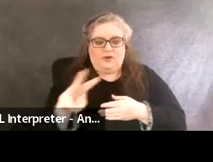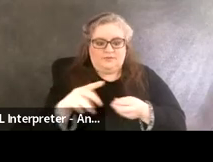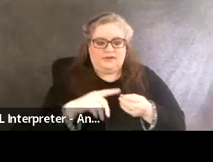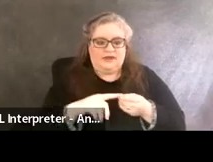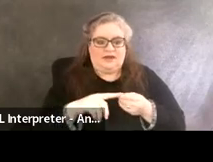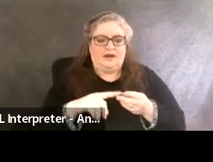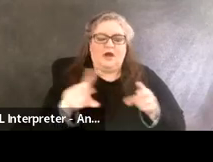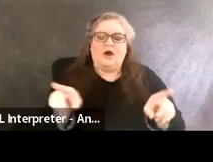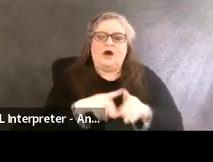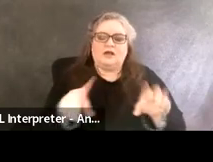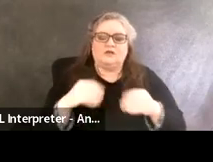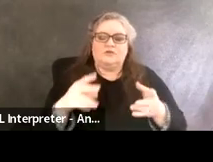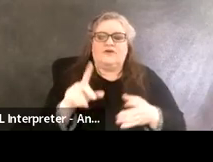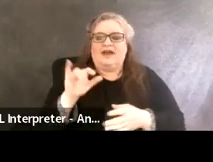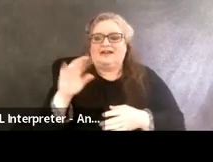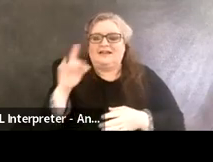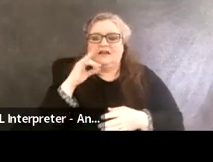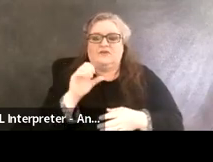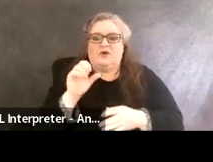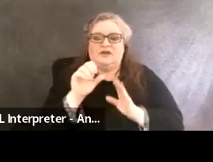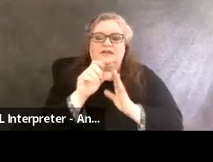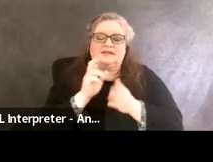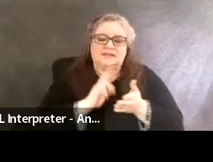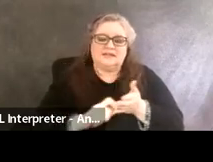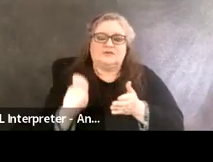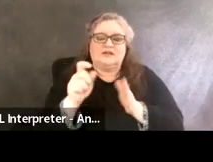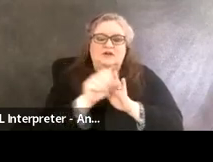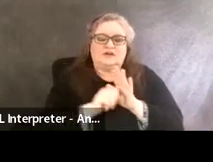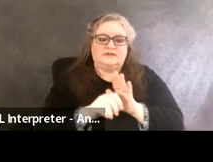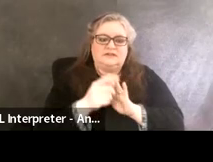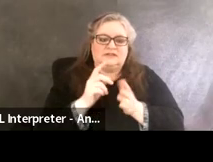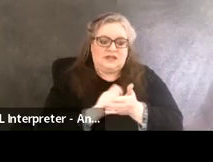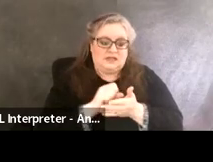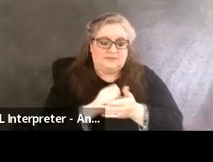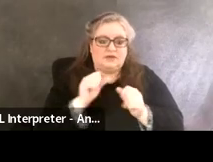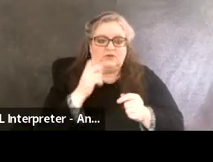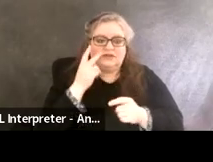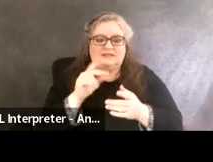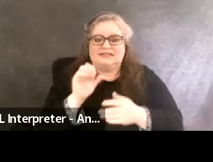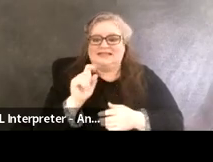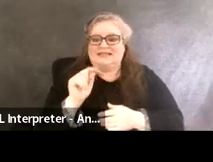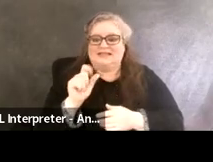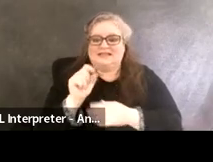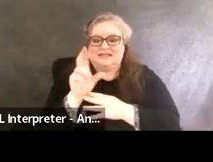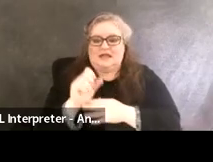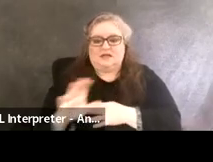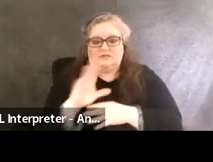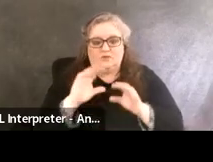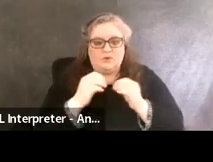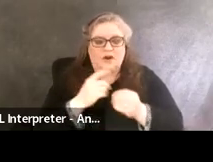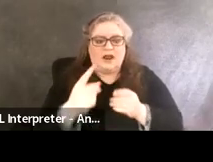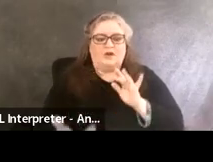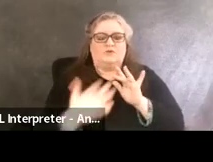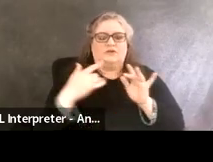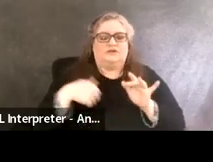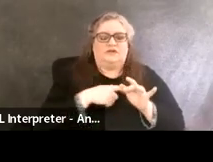also provided a link to the Secretary of State's page where you can see the status of your organization. And you can always reach out to us